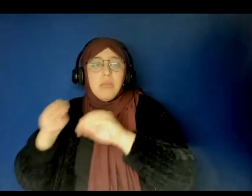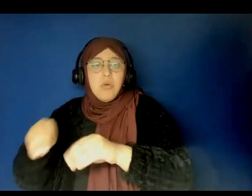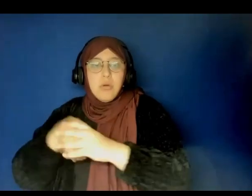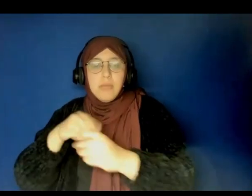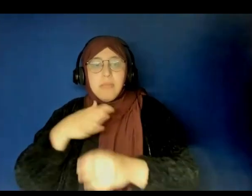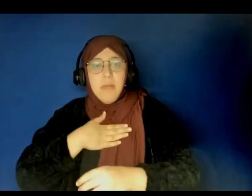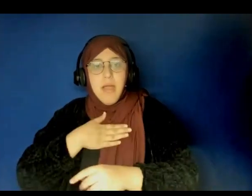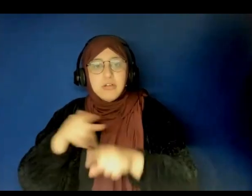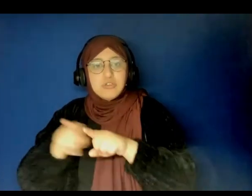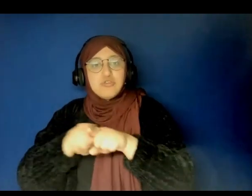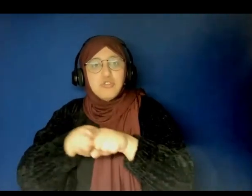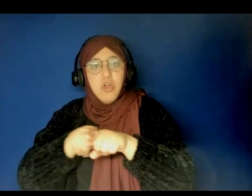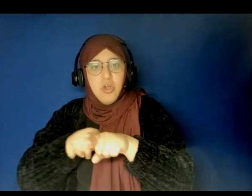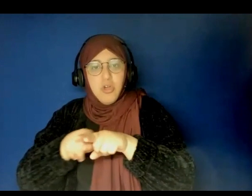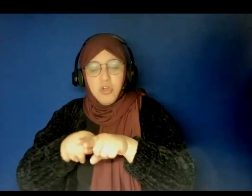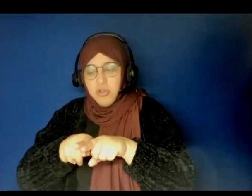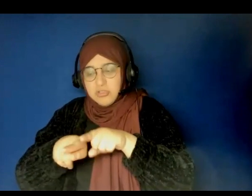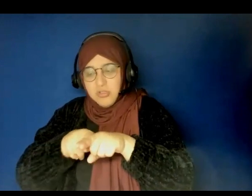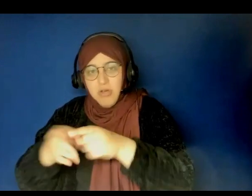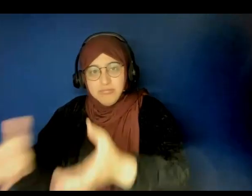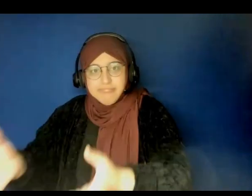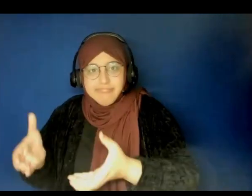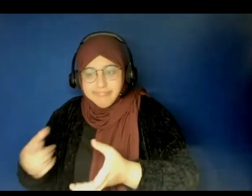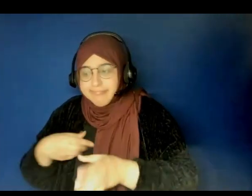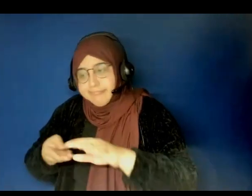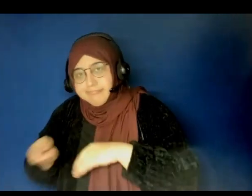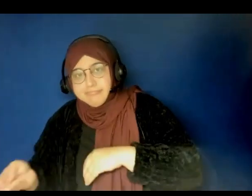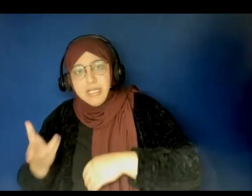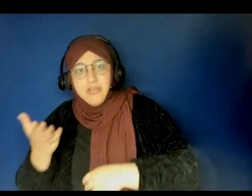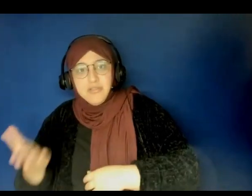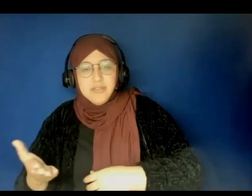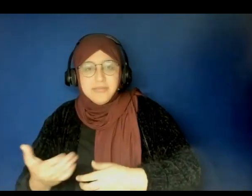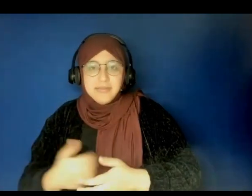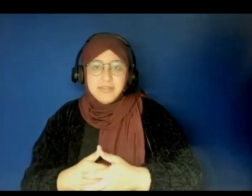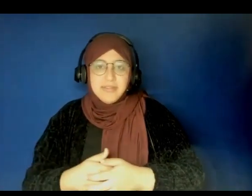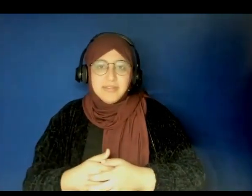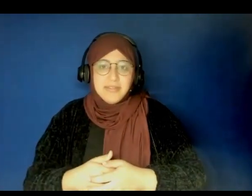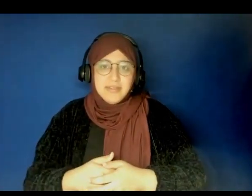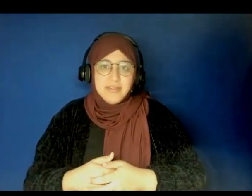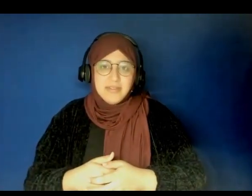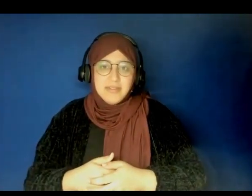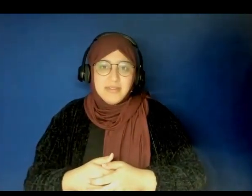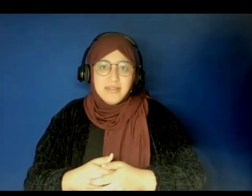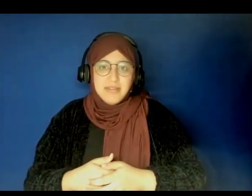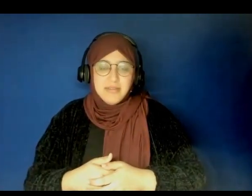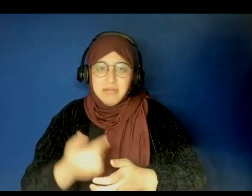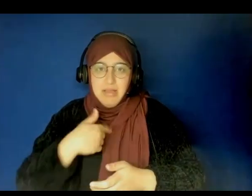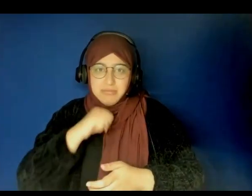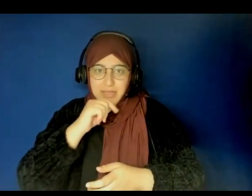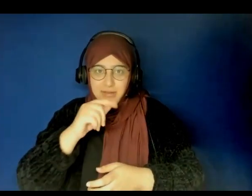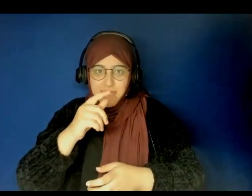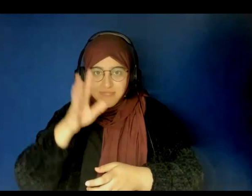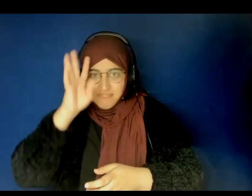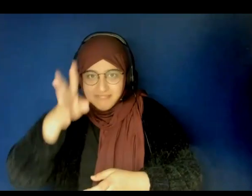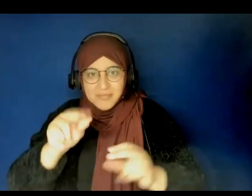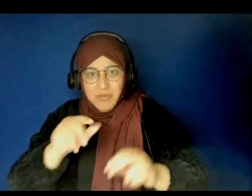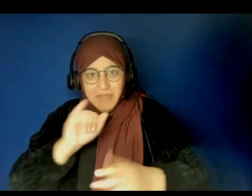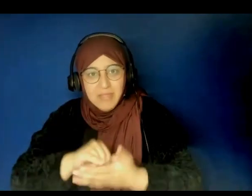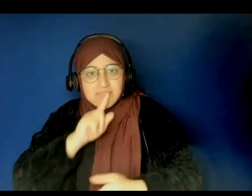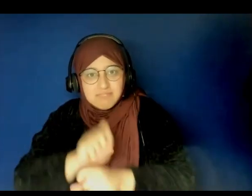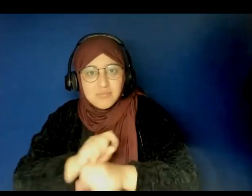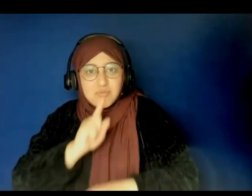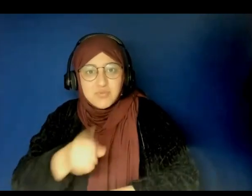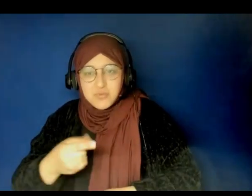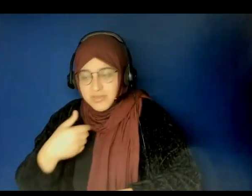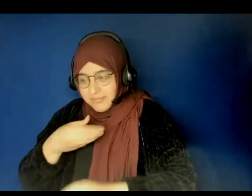saying that hyperbolically or exaggerating. I keep it in my sock drawer. And I told one of